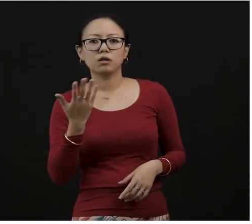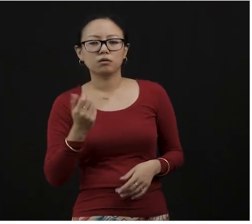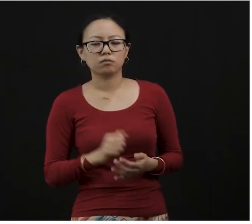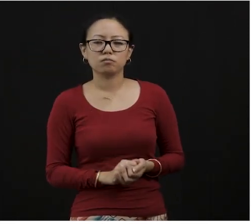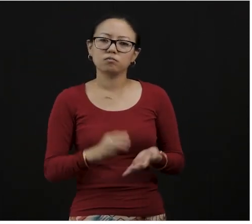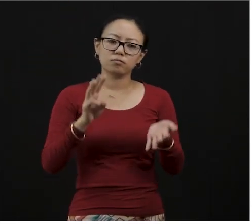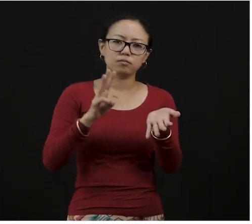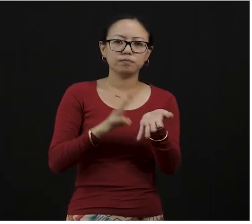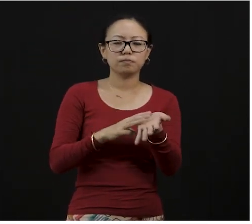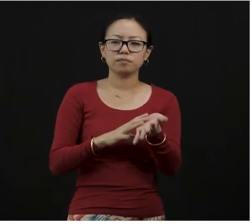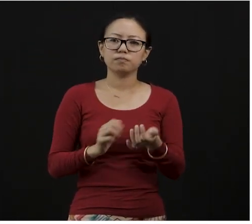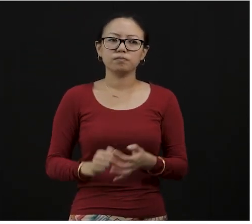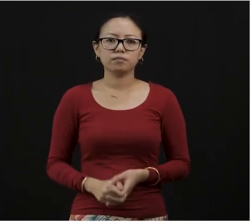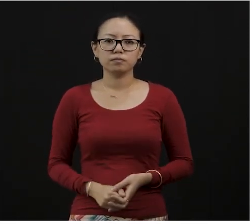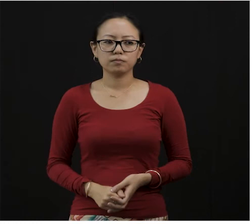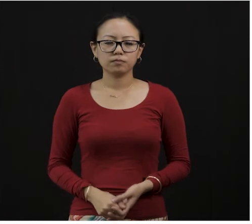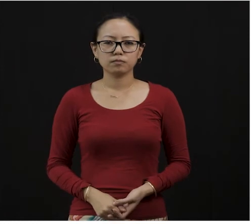meter.